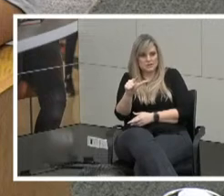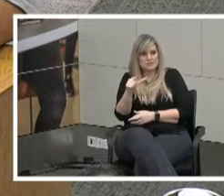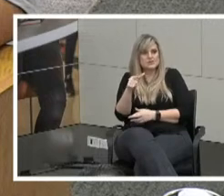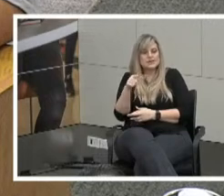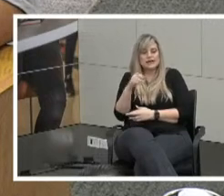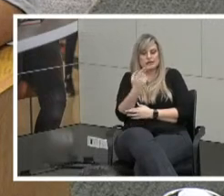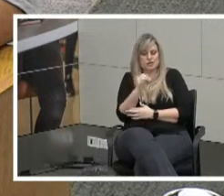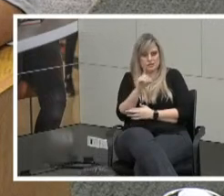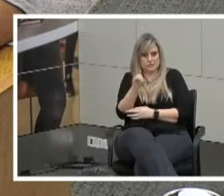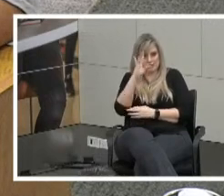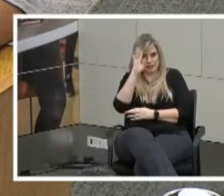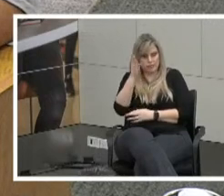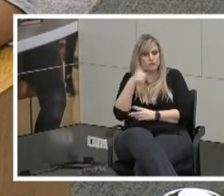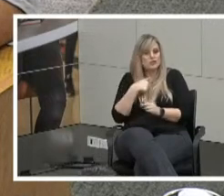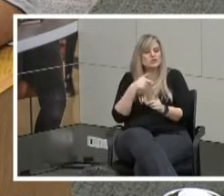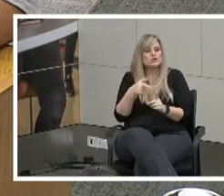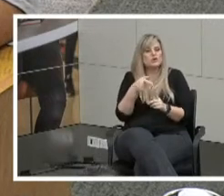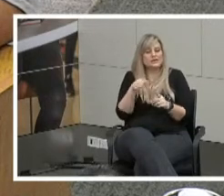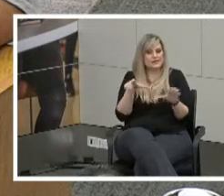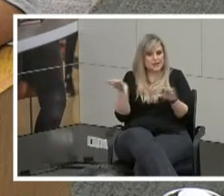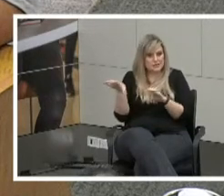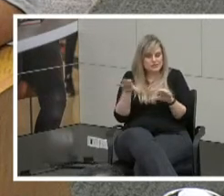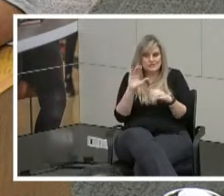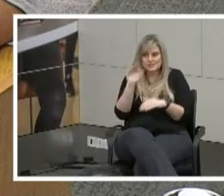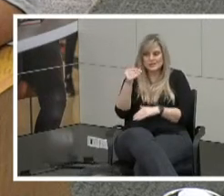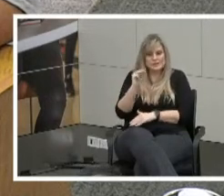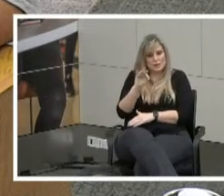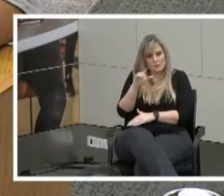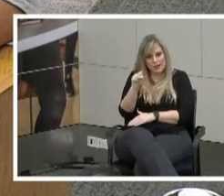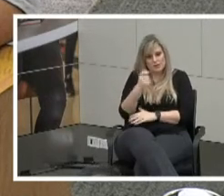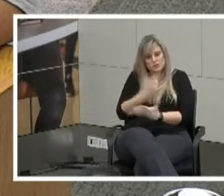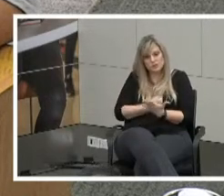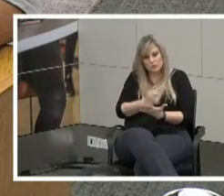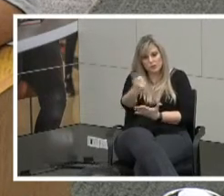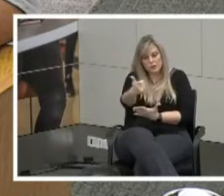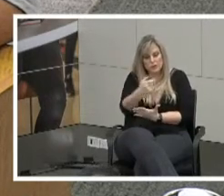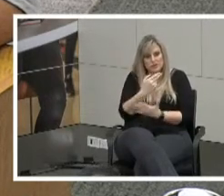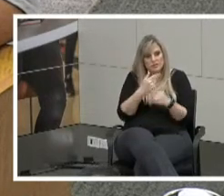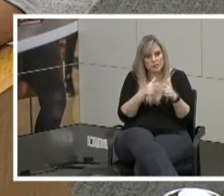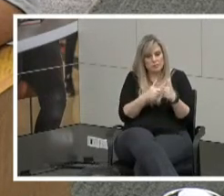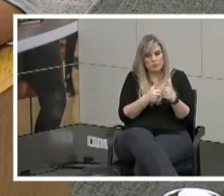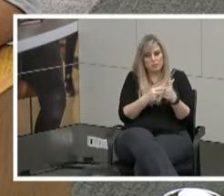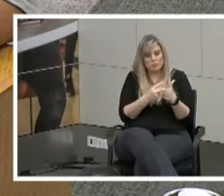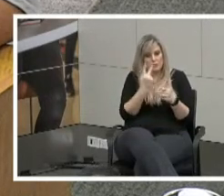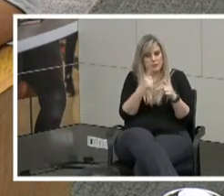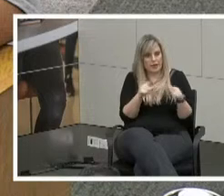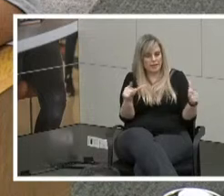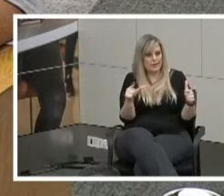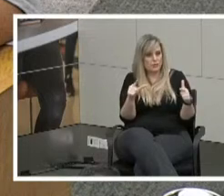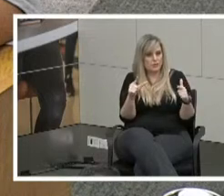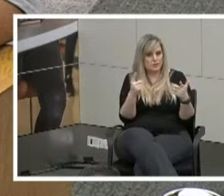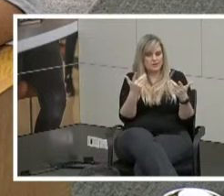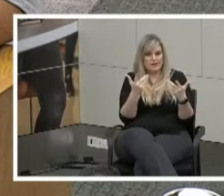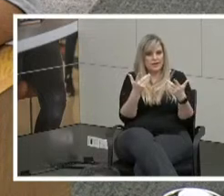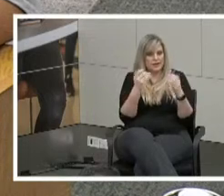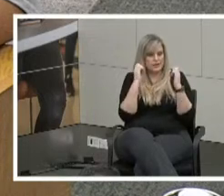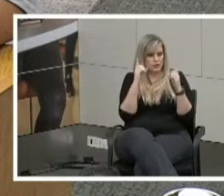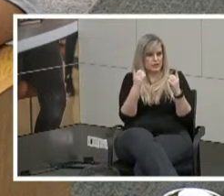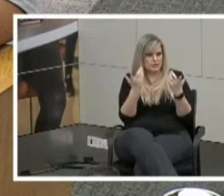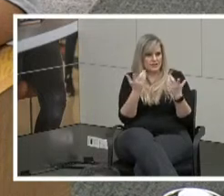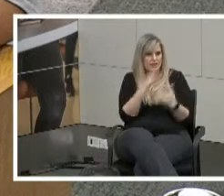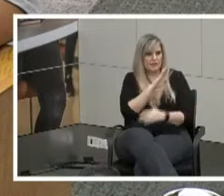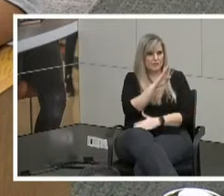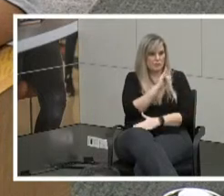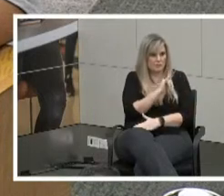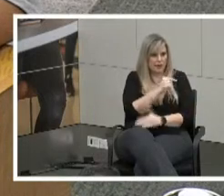HISD these actions seem like Mike miles wants to get rid of bilingual education and even the Dual language programs are not true 50/50